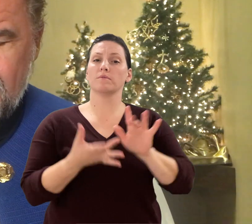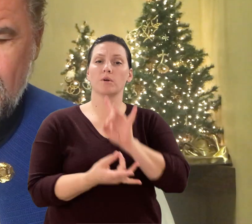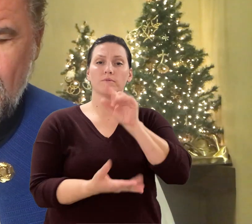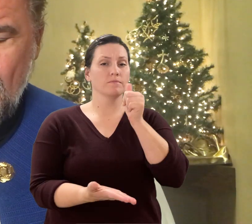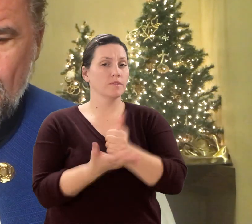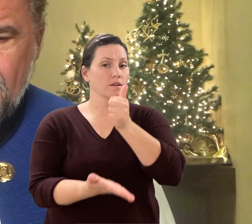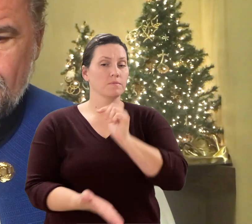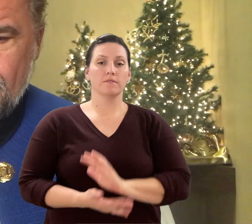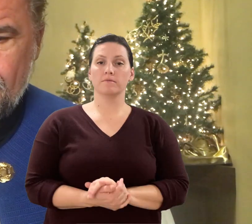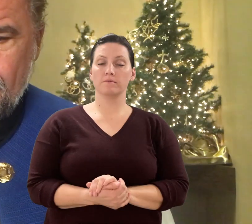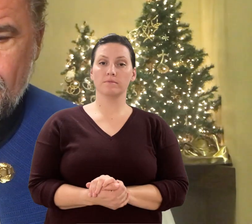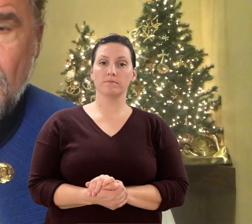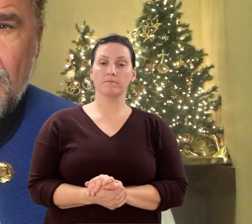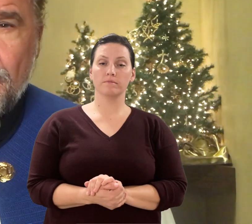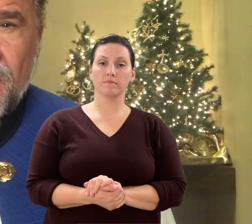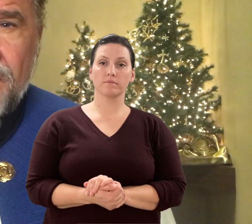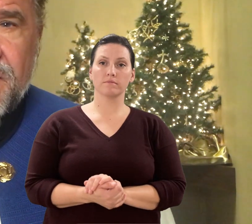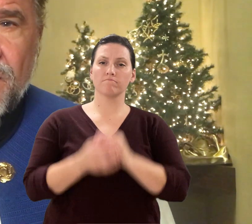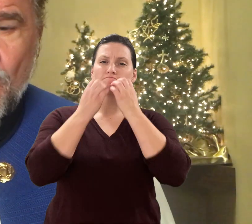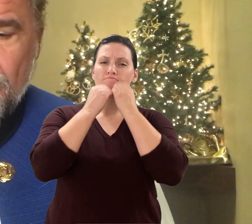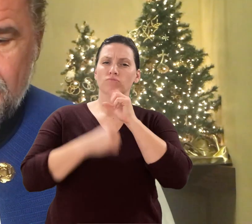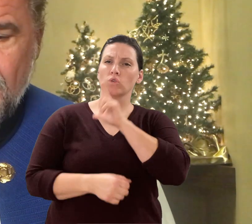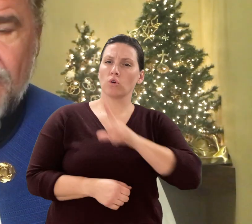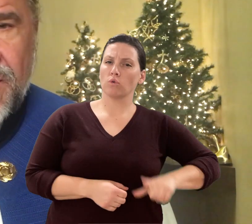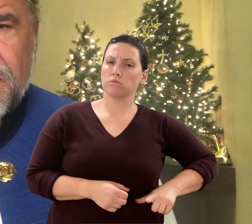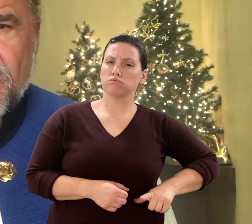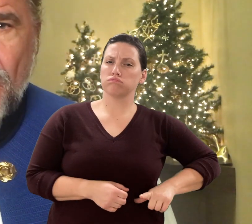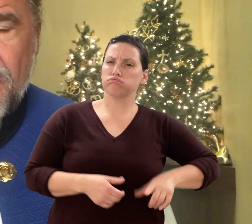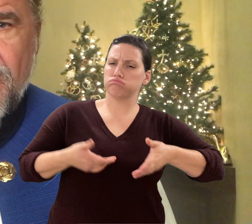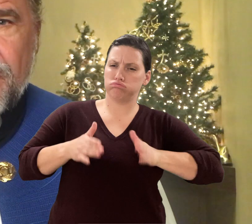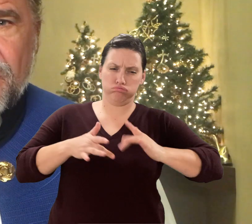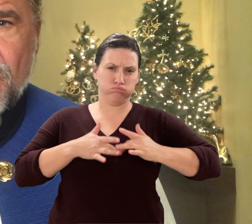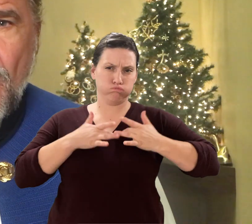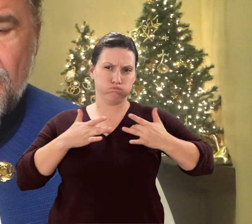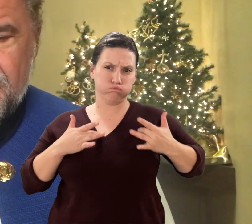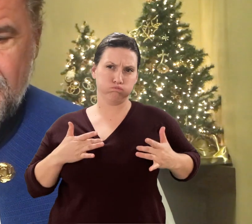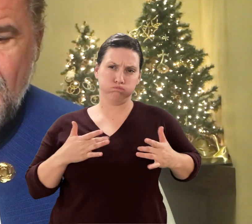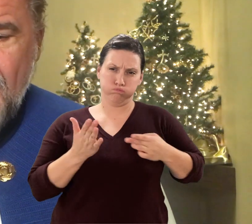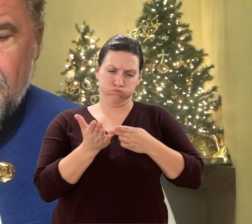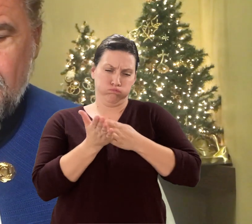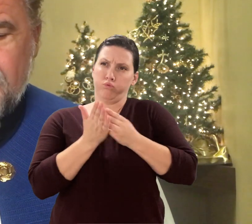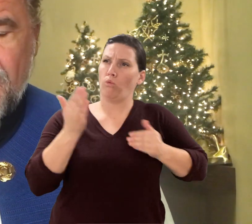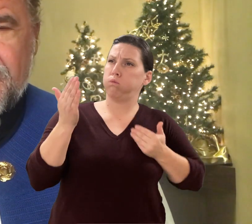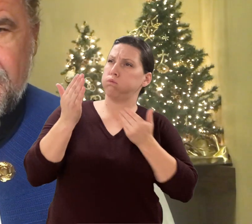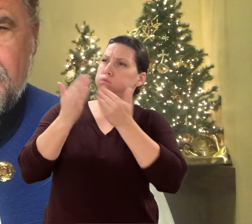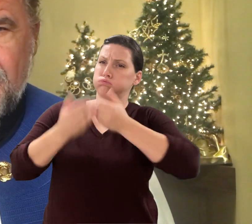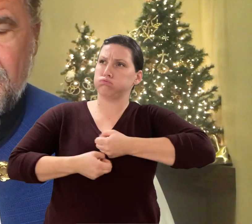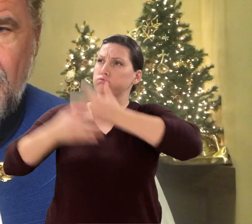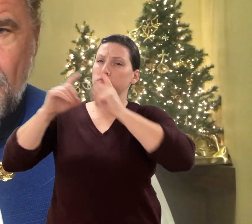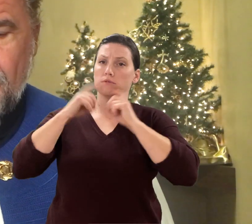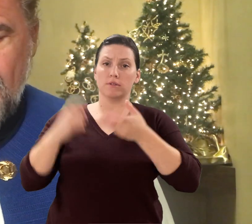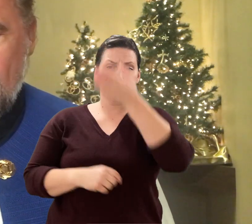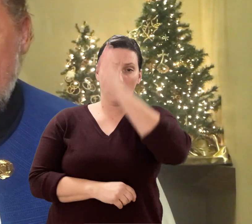Spirit. Amen. Beloved in the Lord, let us draw near with a true heart and confess our sins